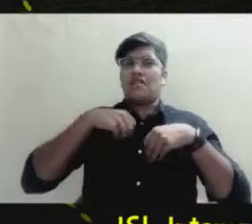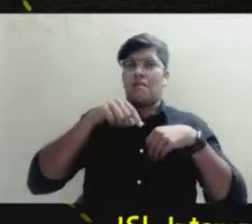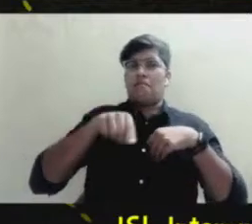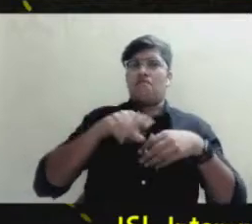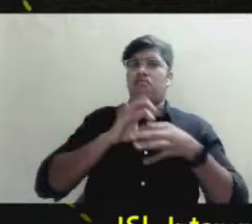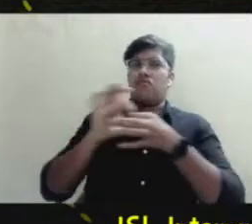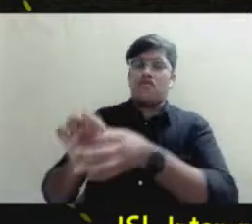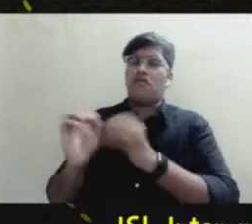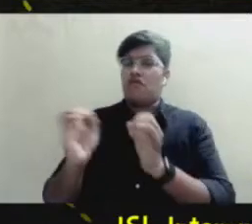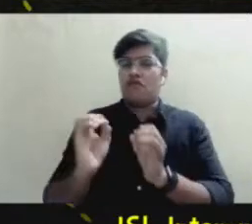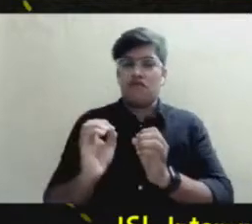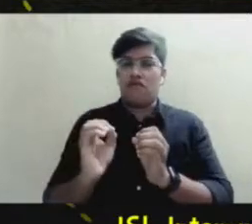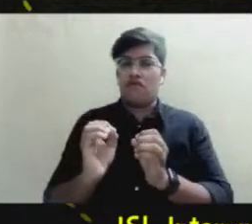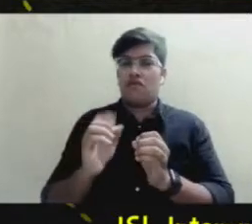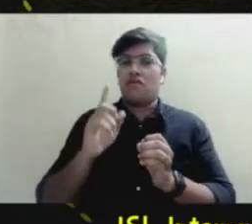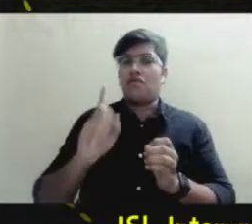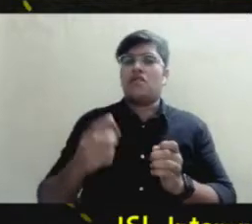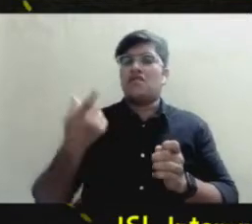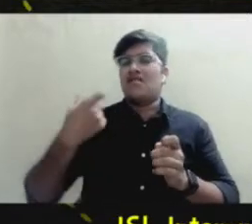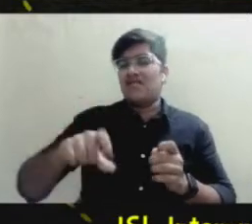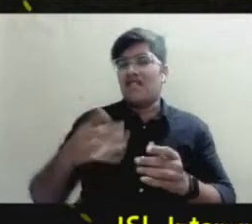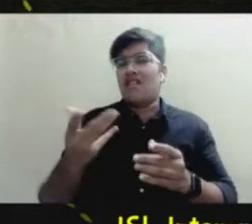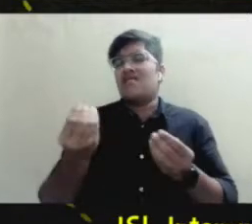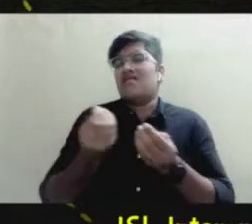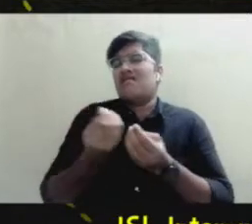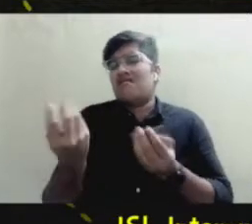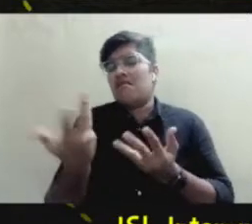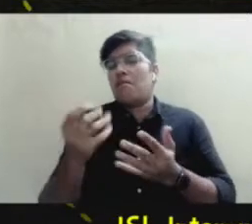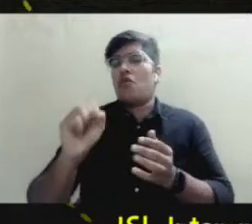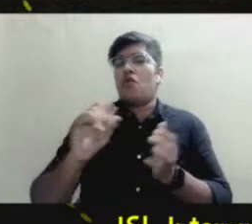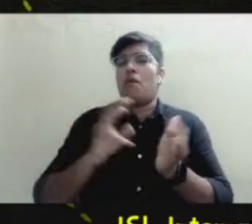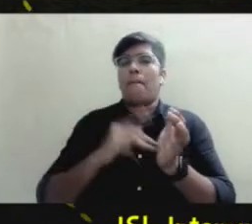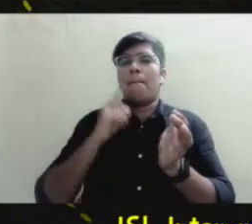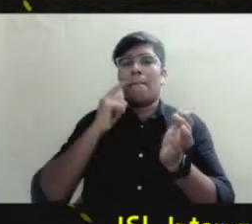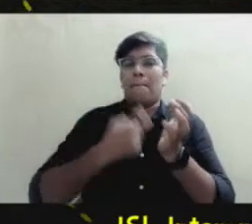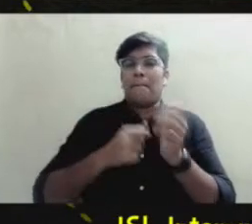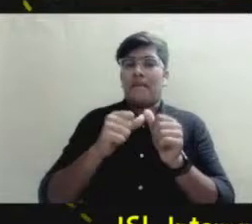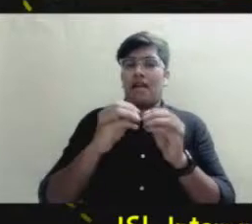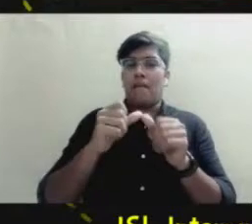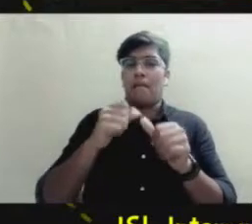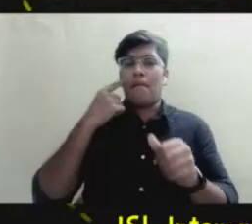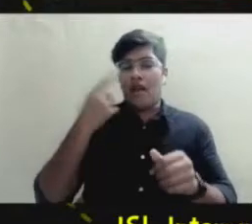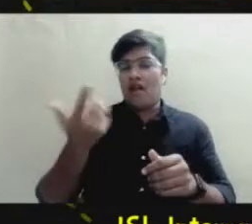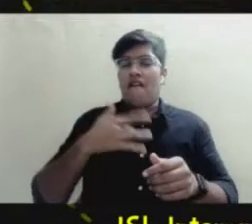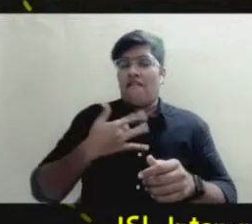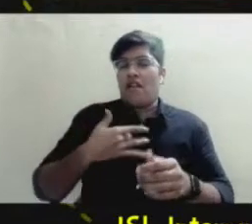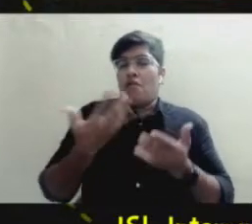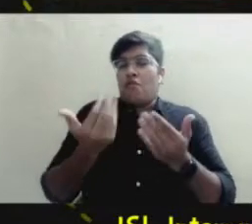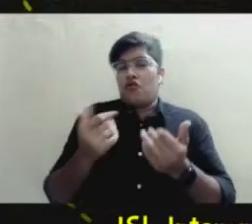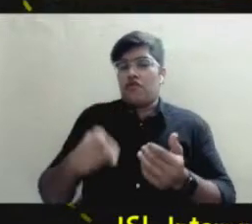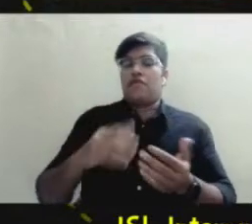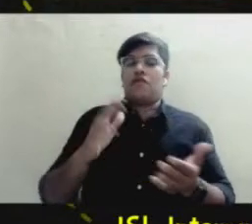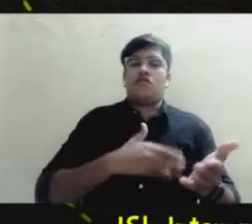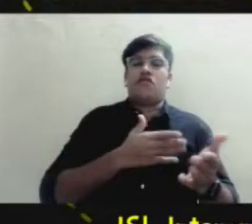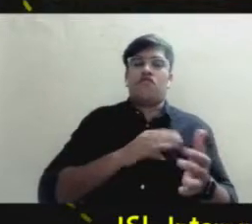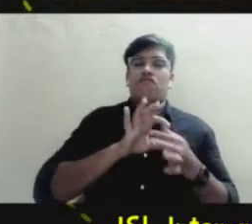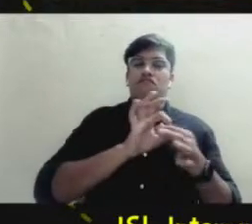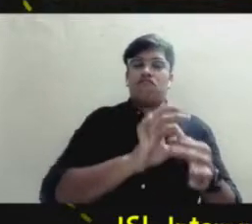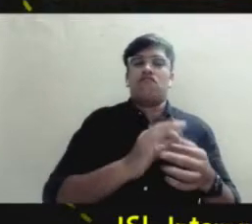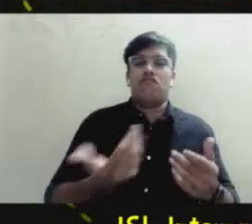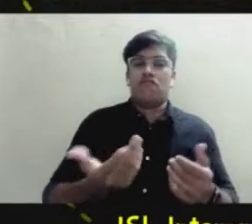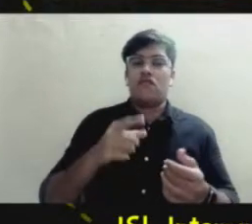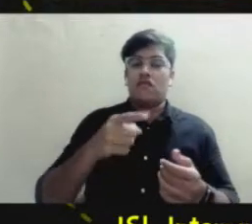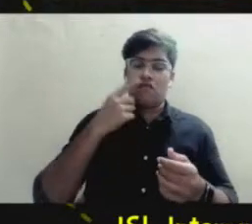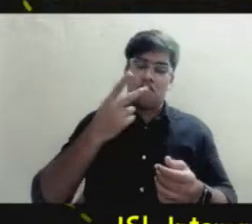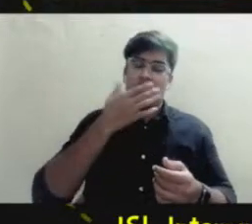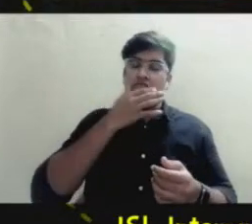but at least in some of Mirabai's compositions, I feel like singing them like this. It is amazing, because